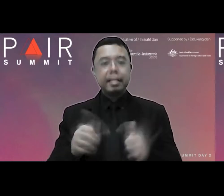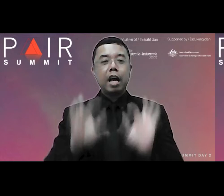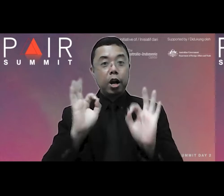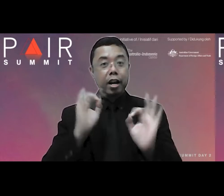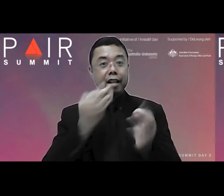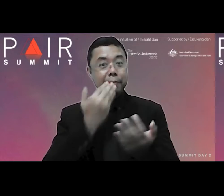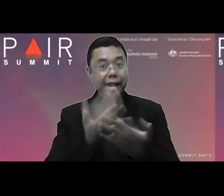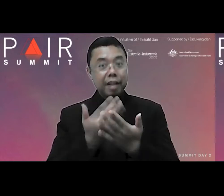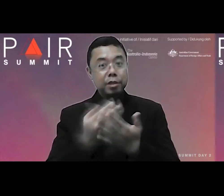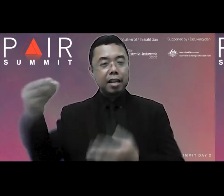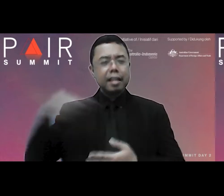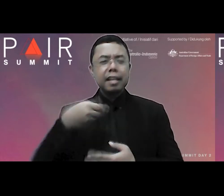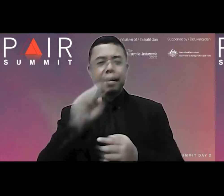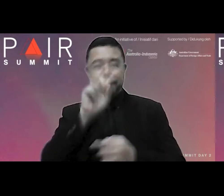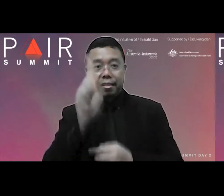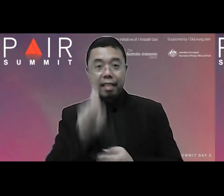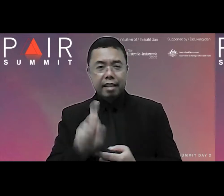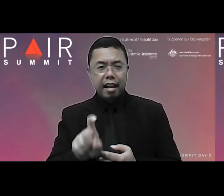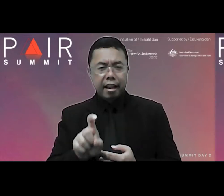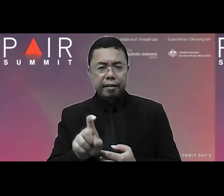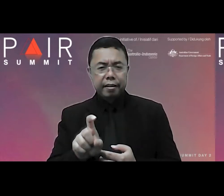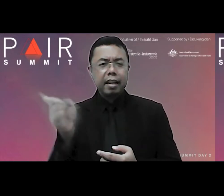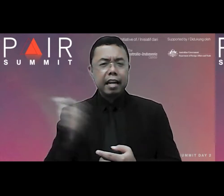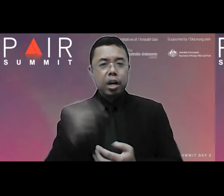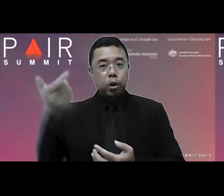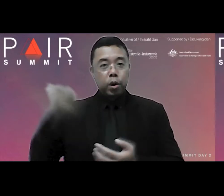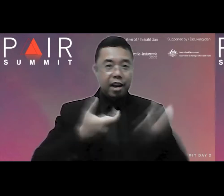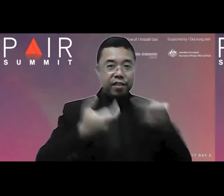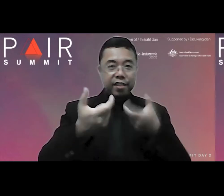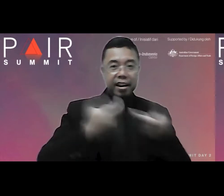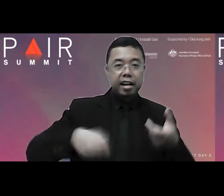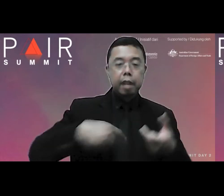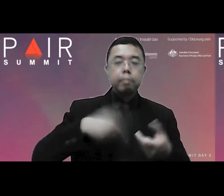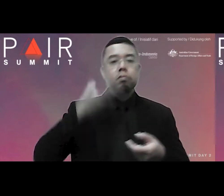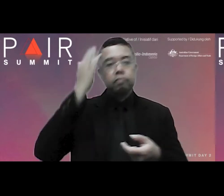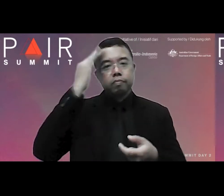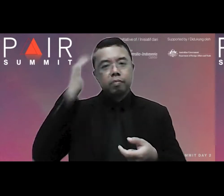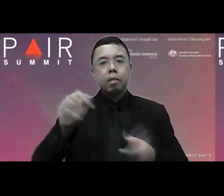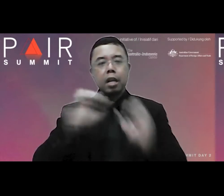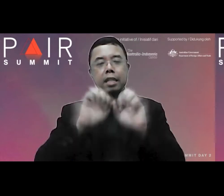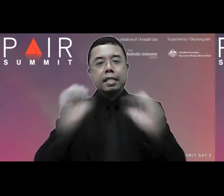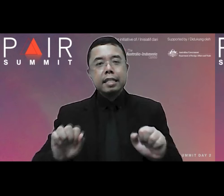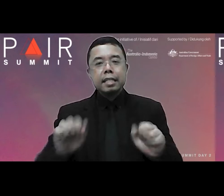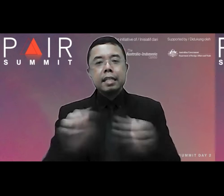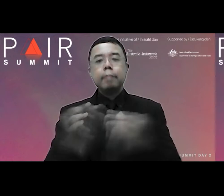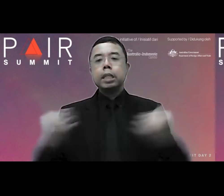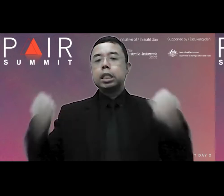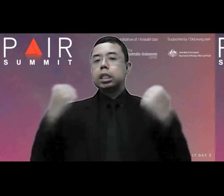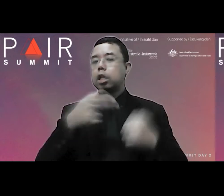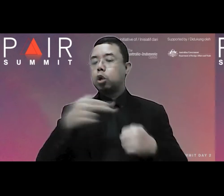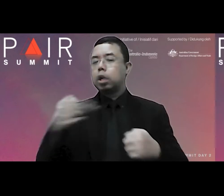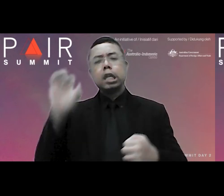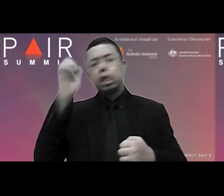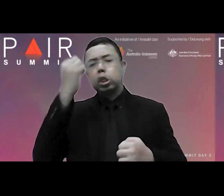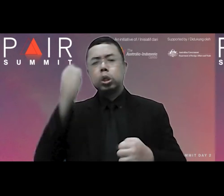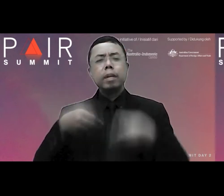invitation. Now, as we know, the Indonesian health system struggled to provide consistent and timely data on critical